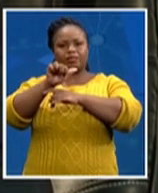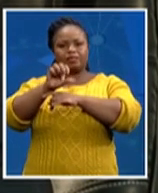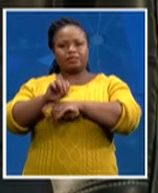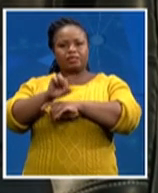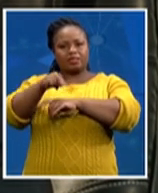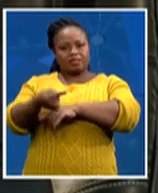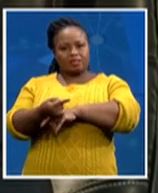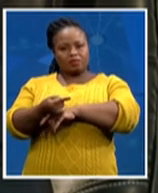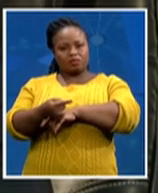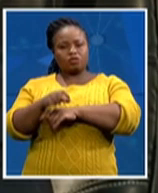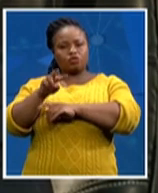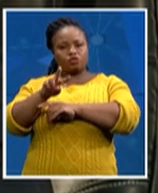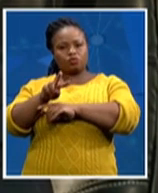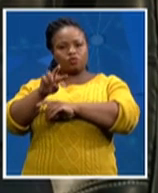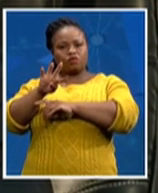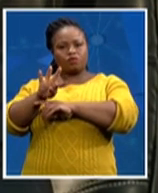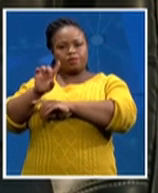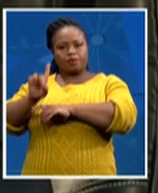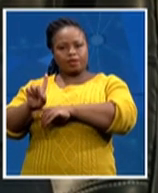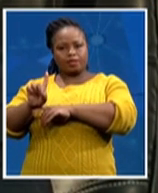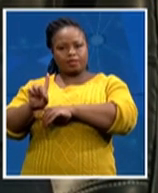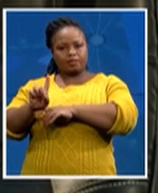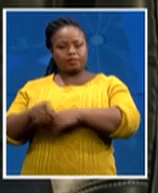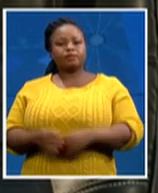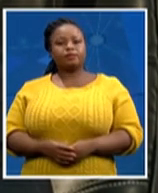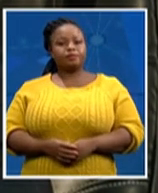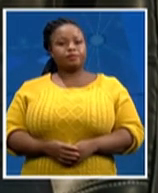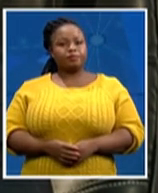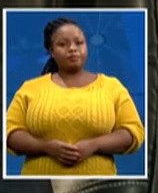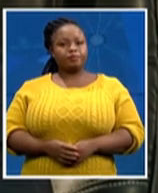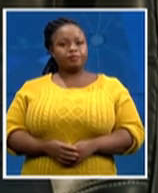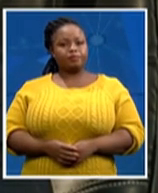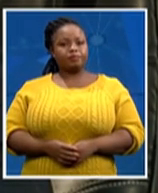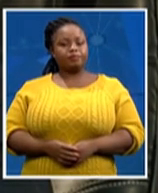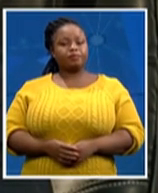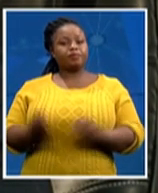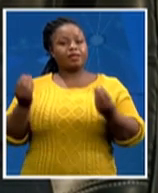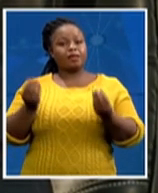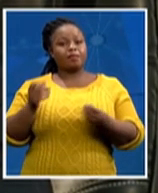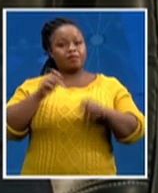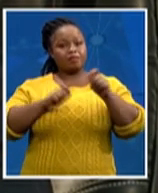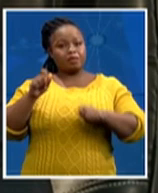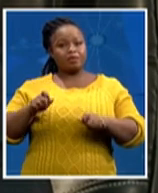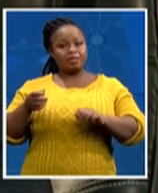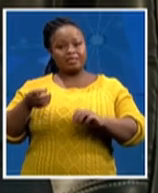160,241, and the number of deaths is about